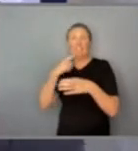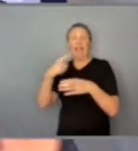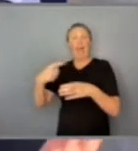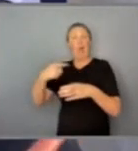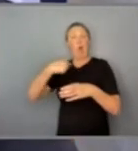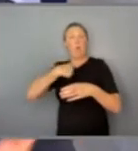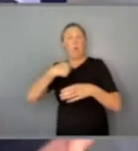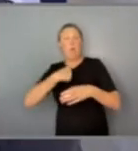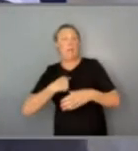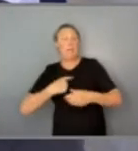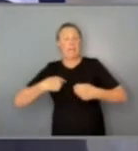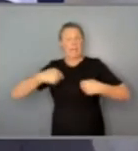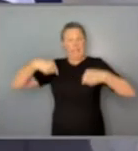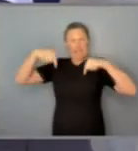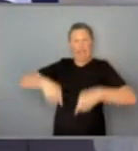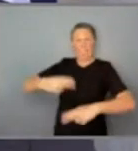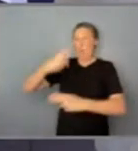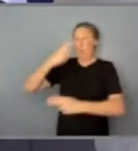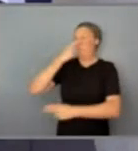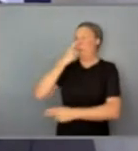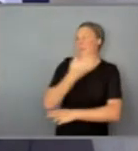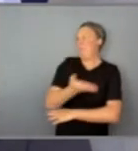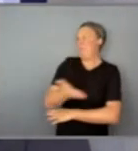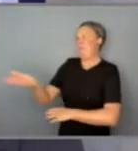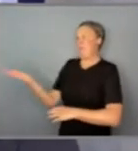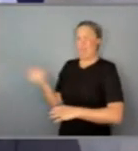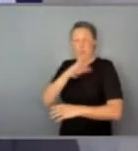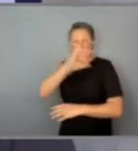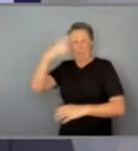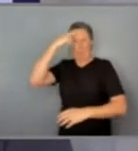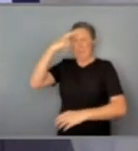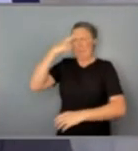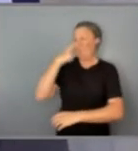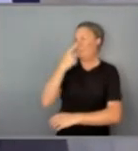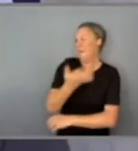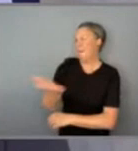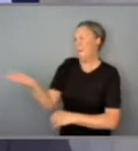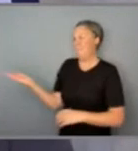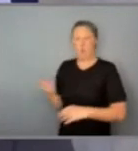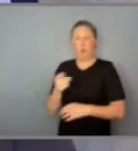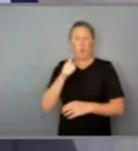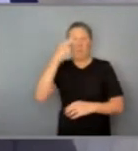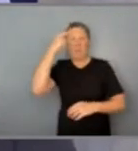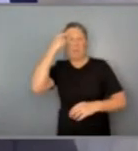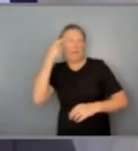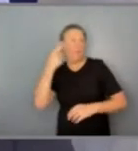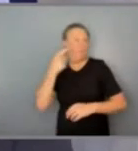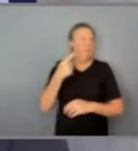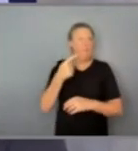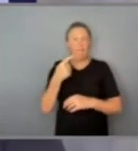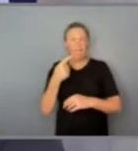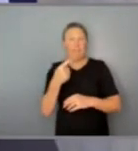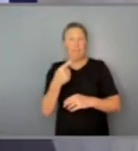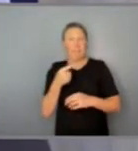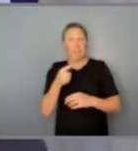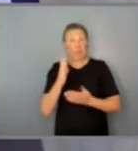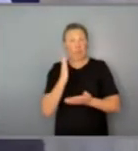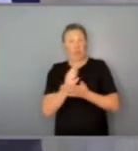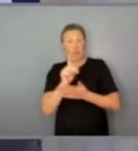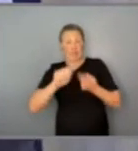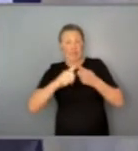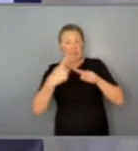haven't been up. One of them even pretended to be a small L Liberal. The only party they've ever been a member of is the Labor Party. So